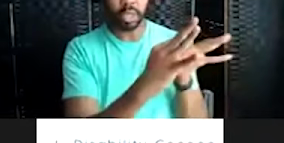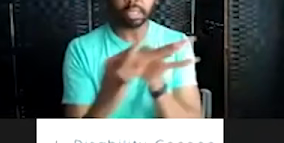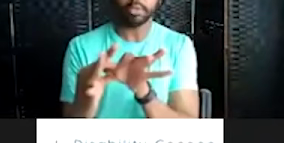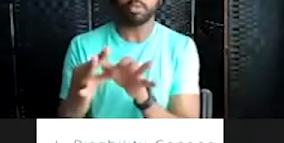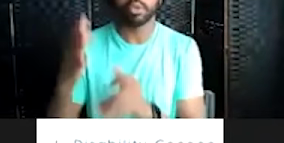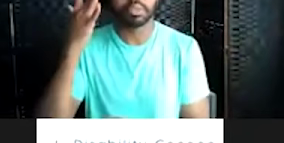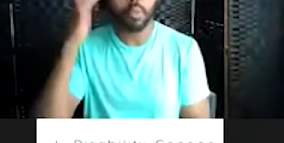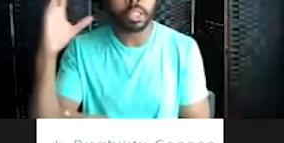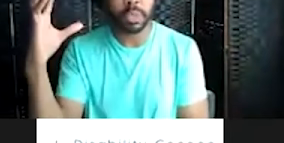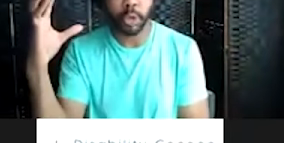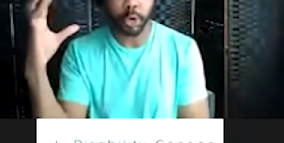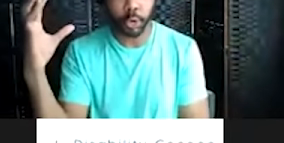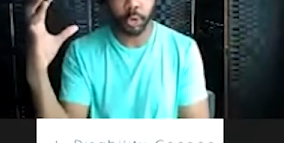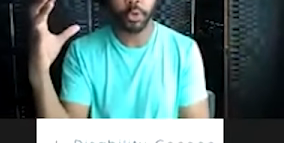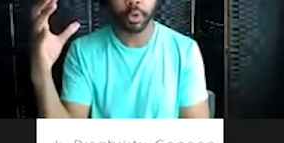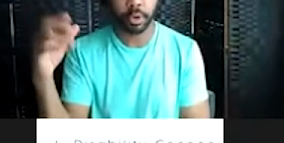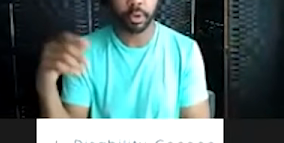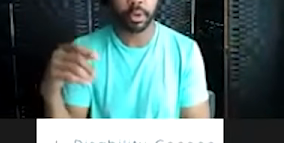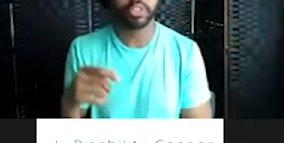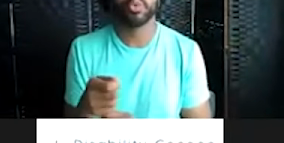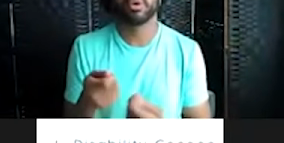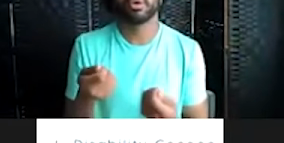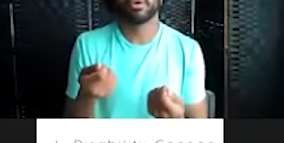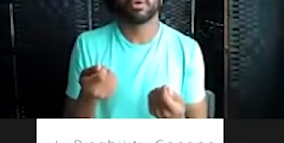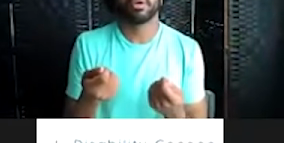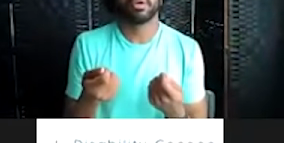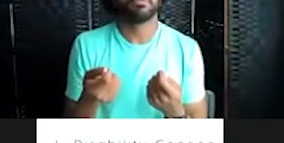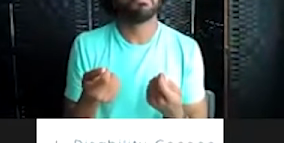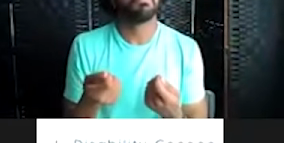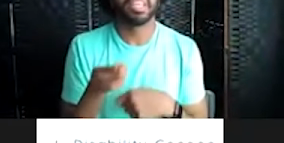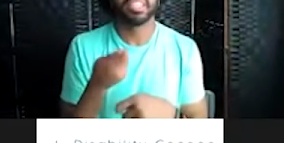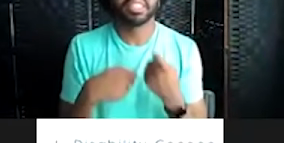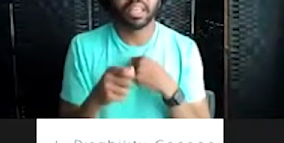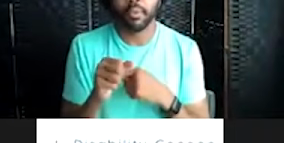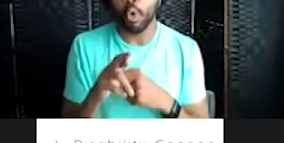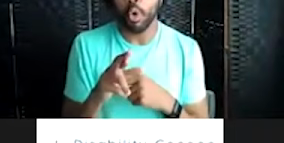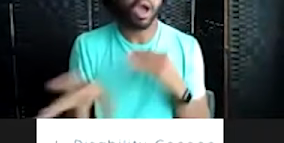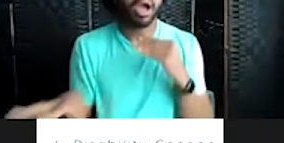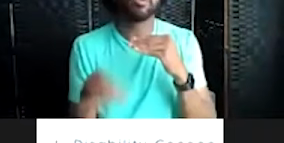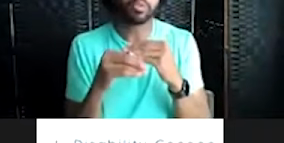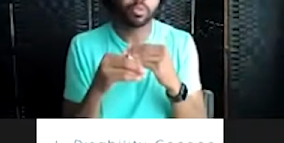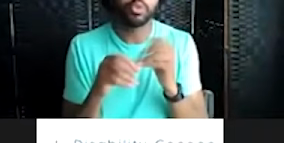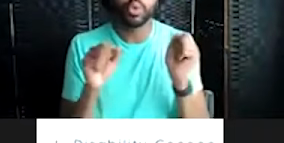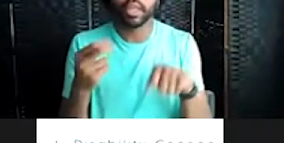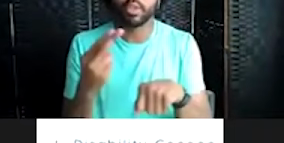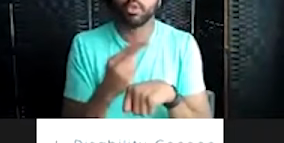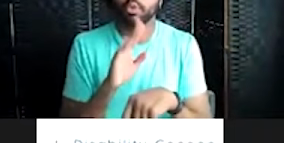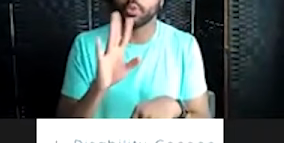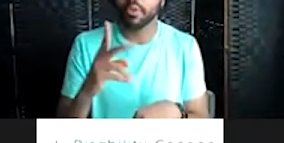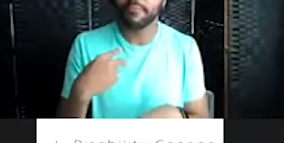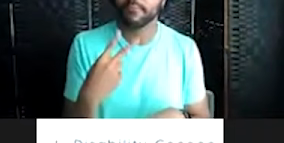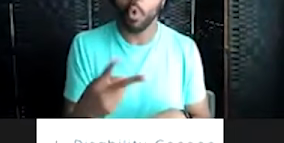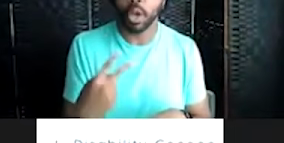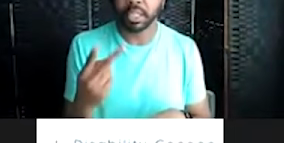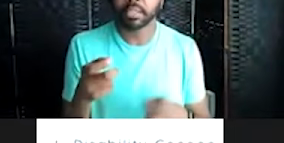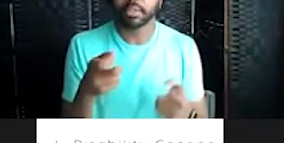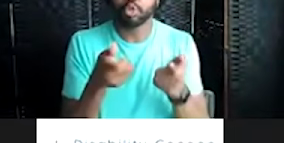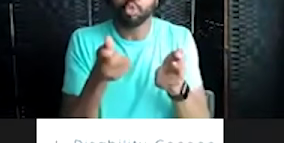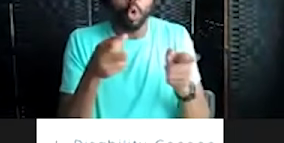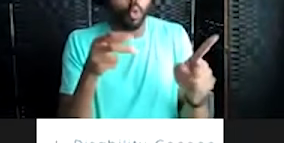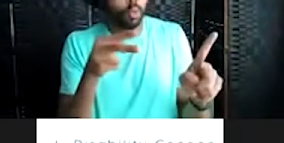so instead of or in addition to, I can use my voice to control the appliance